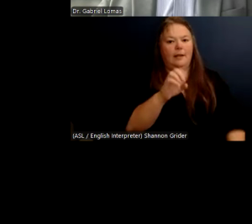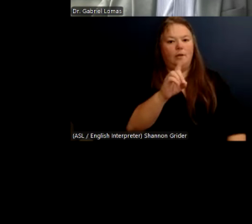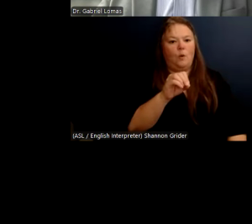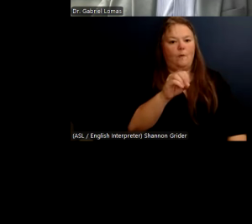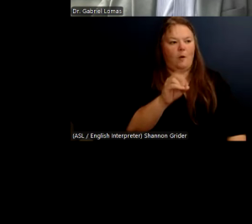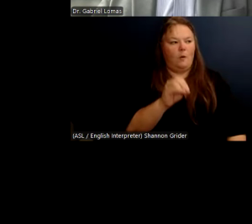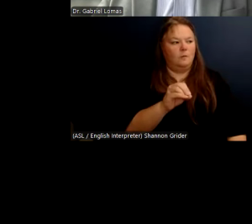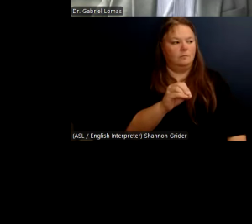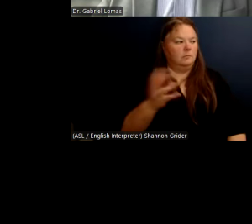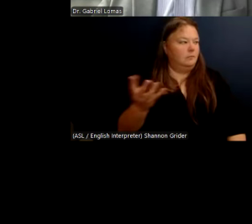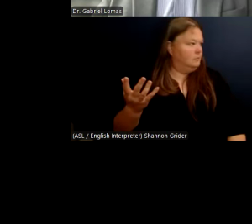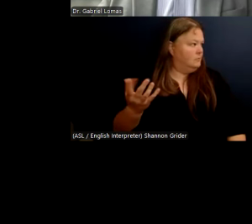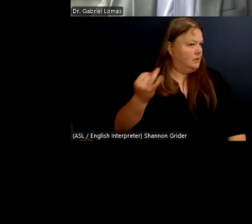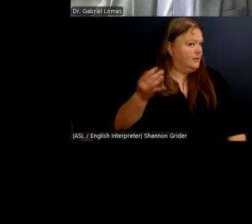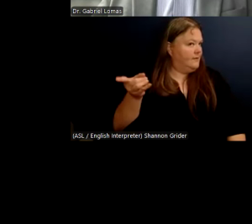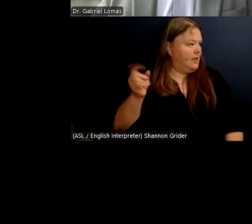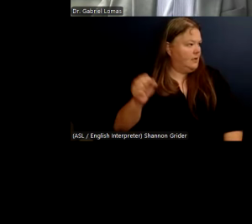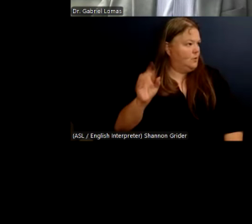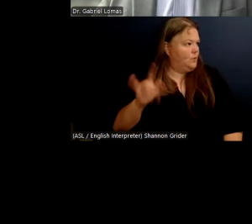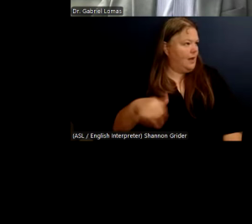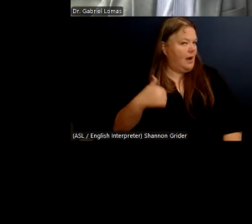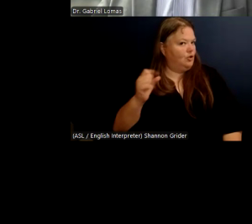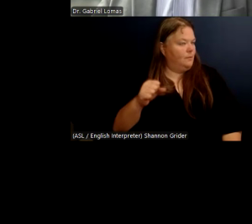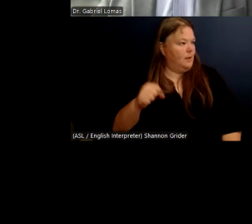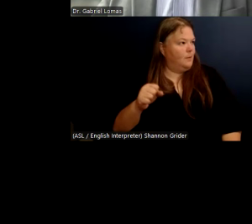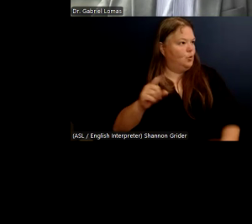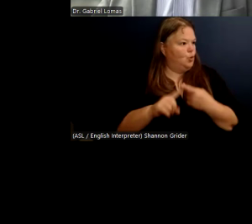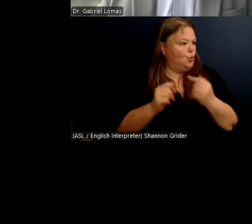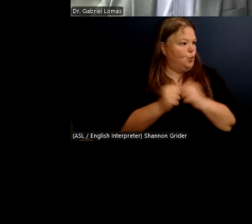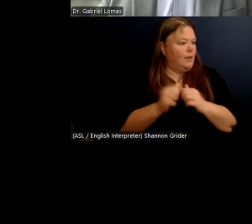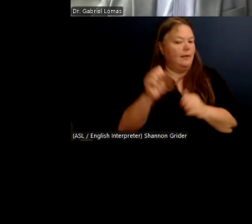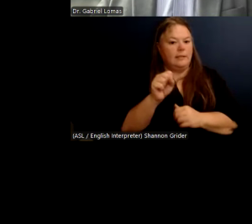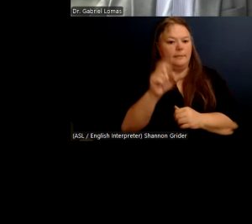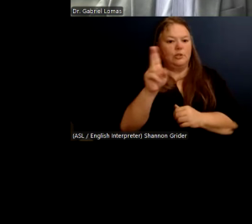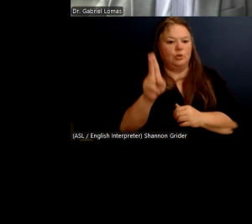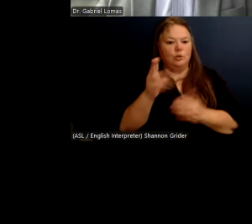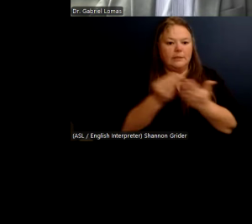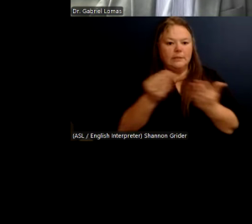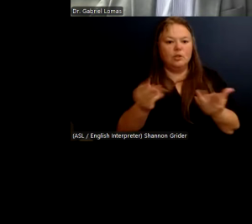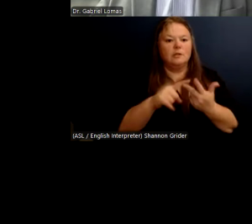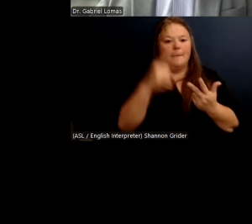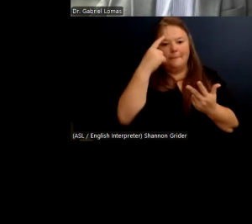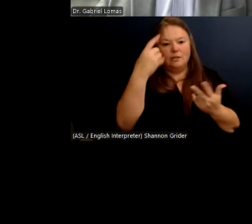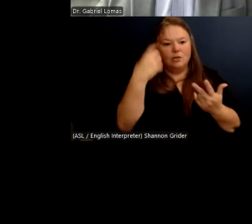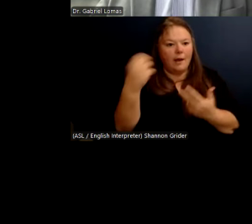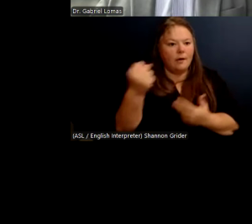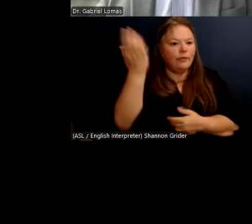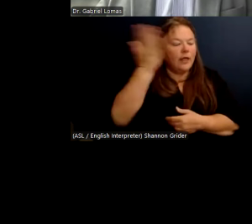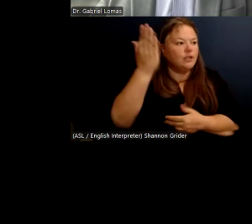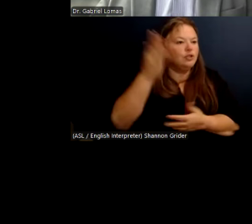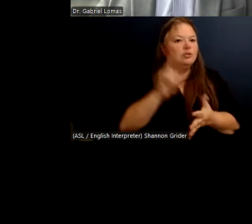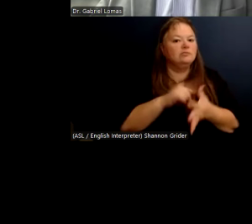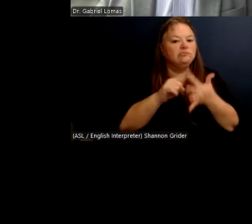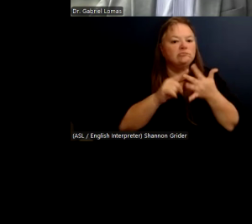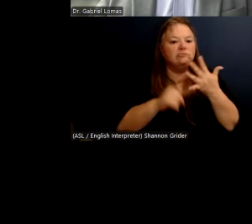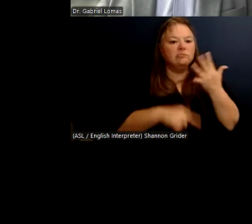do that, then I should be able to do that with substance use materials, mental health lectures, other kinds of things